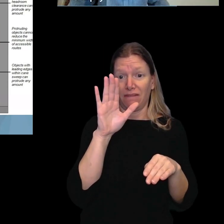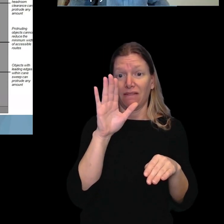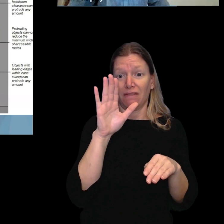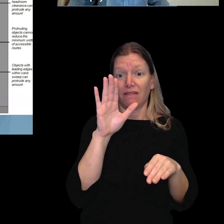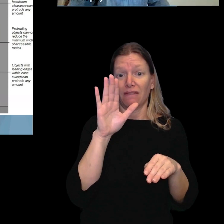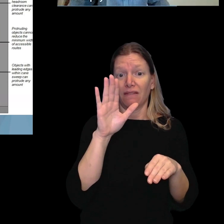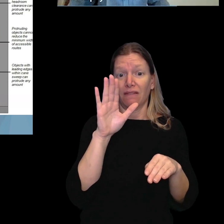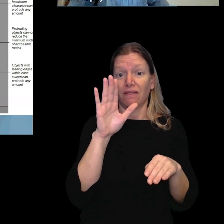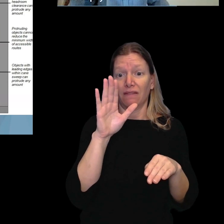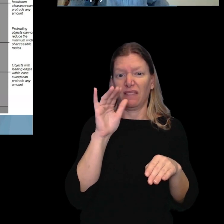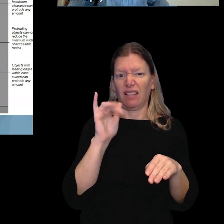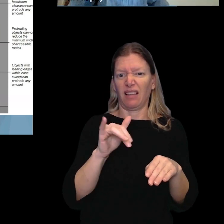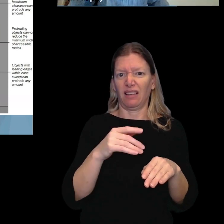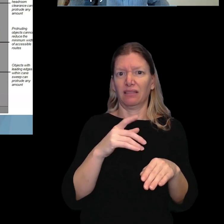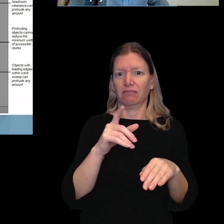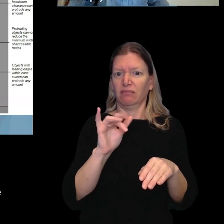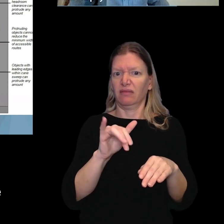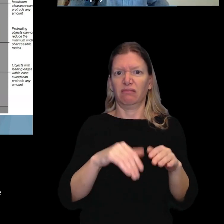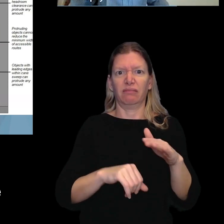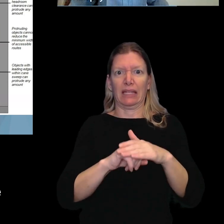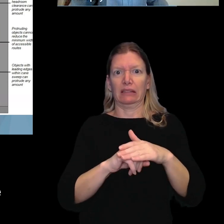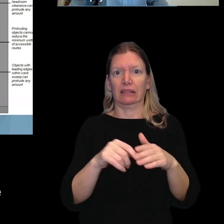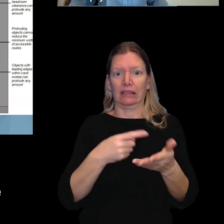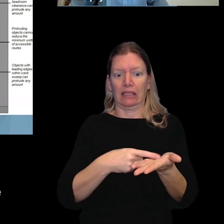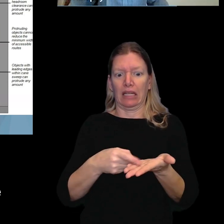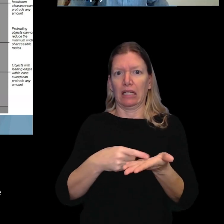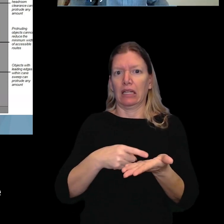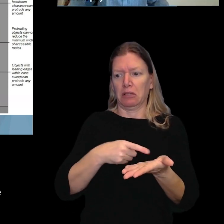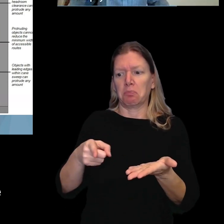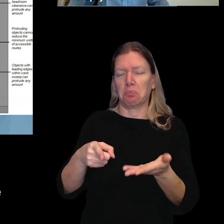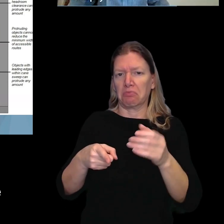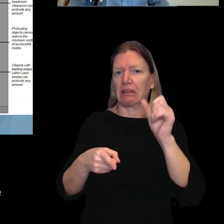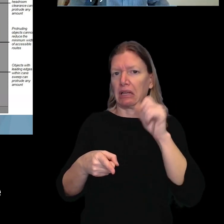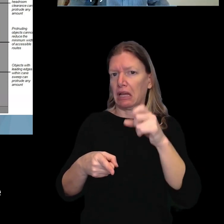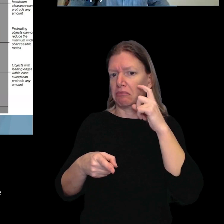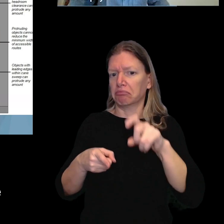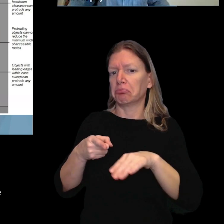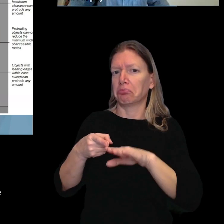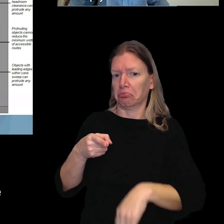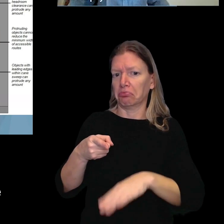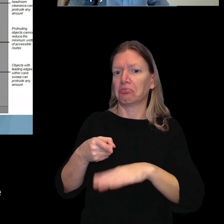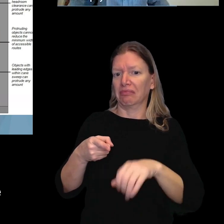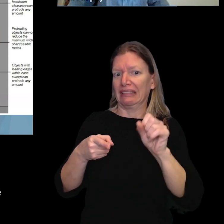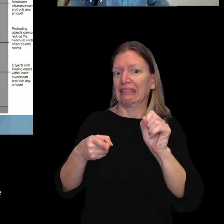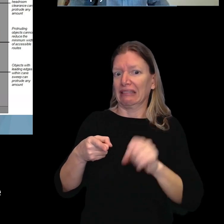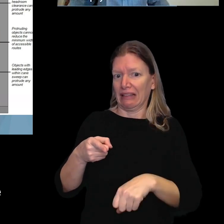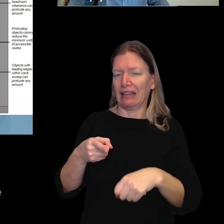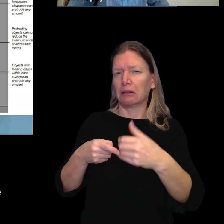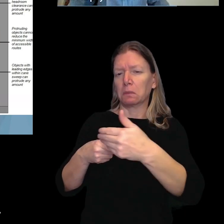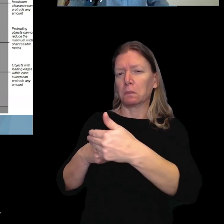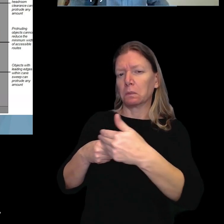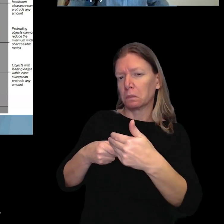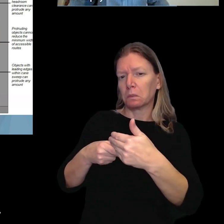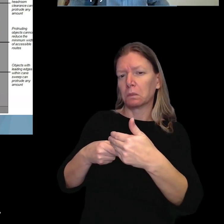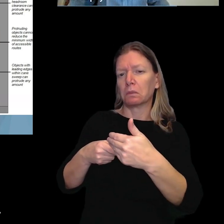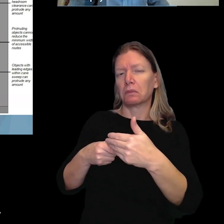is above 27 inches, which is sort of the height at which a cane would be able to detect something